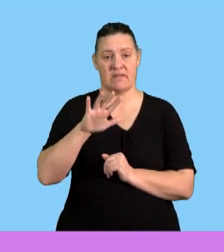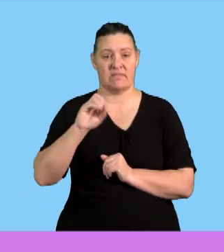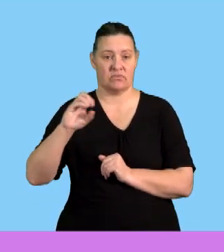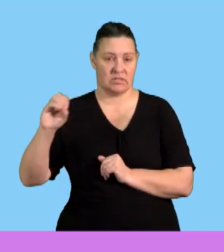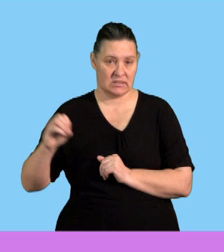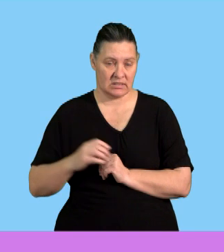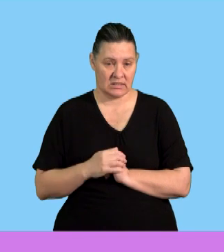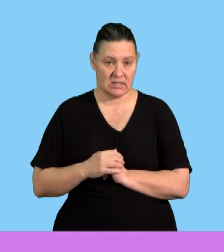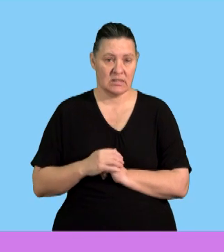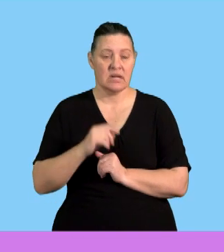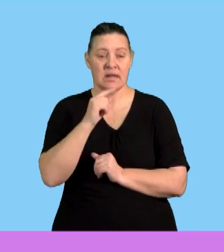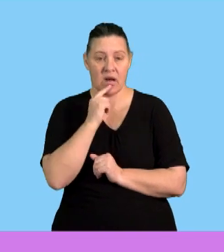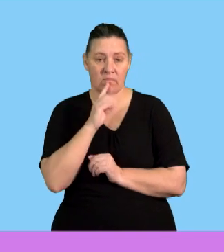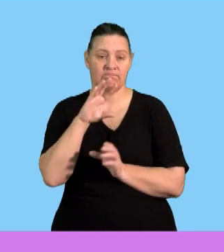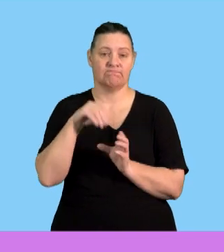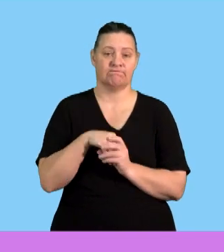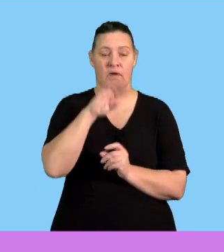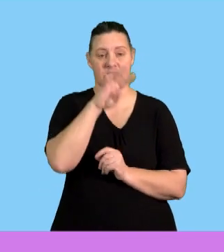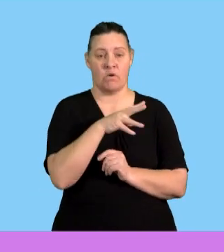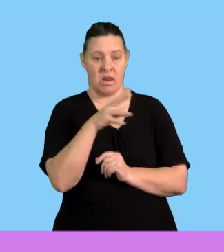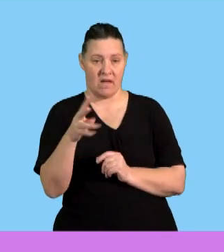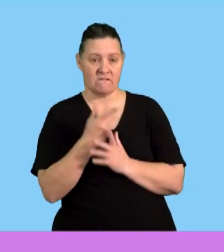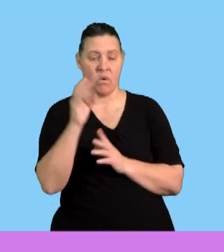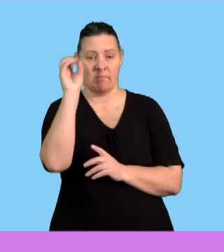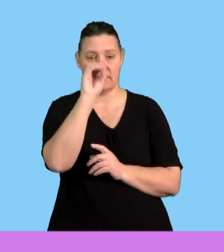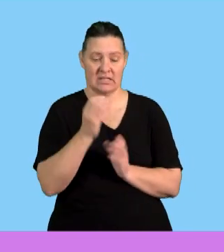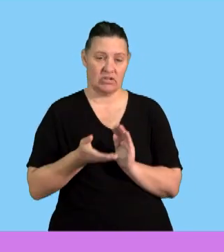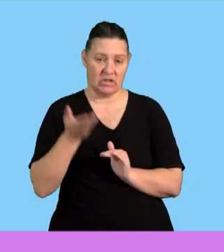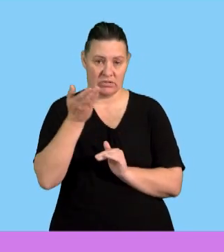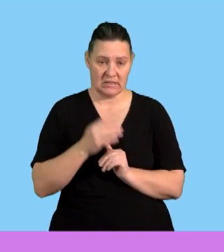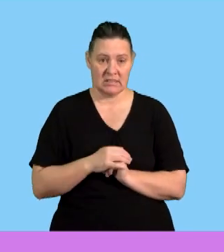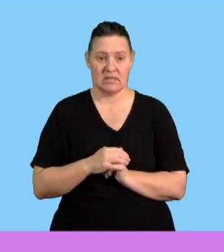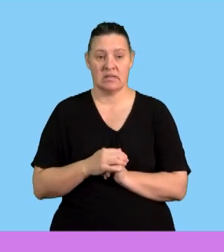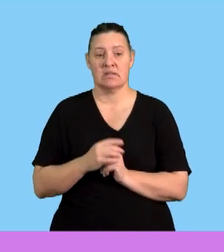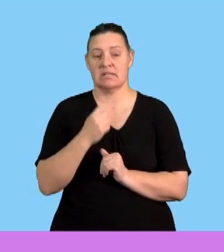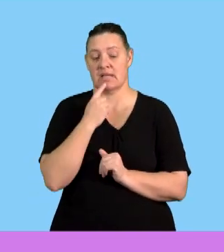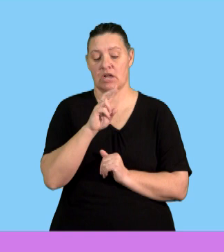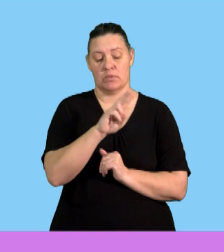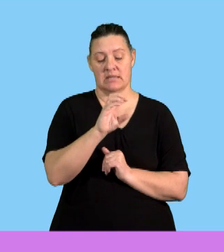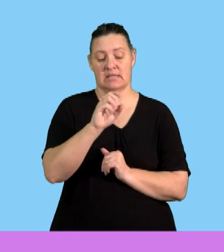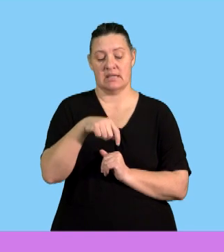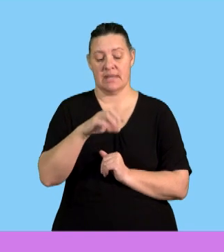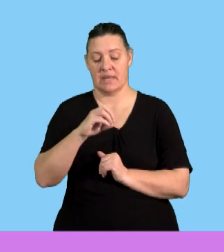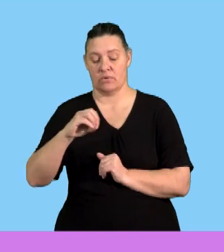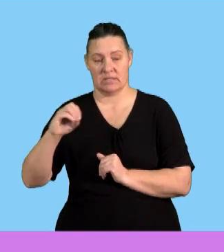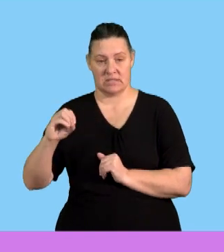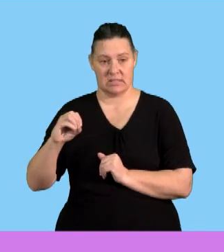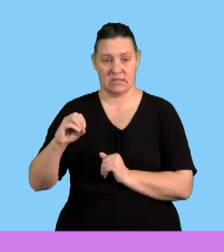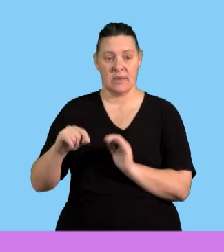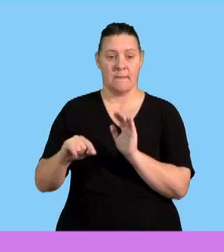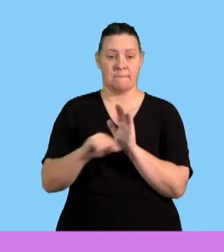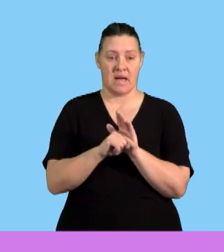17,500. And now we can go into our formula for percentage increase by saying 20,000